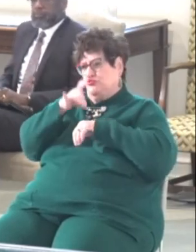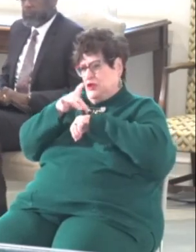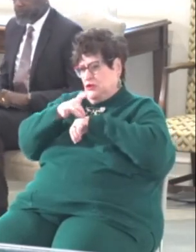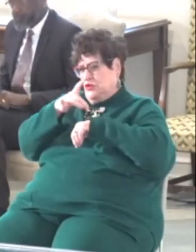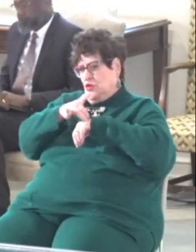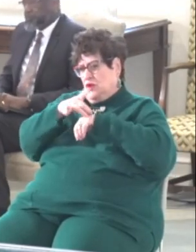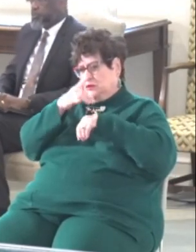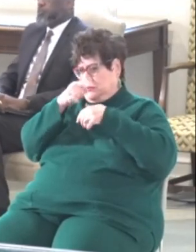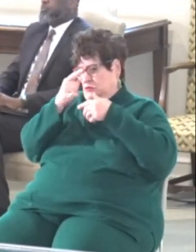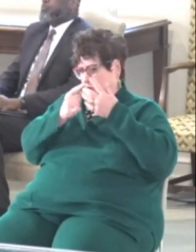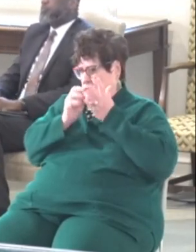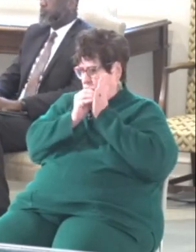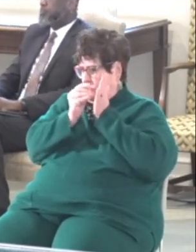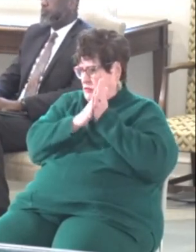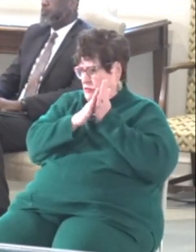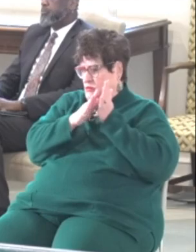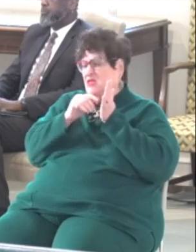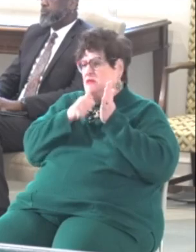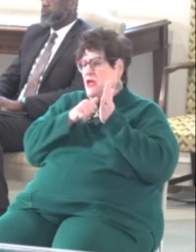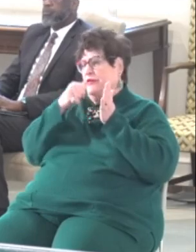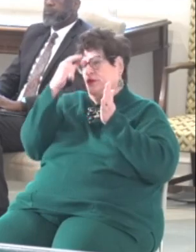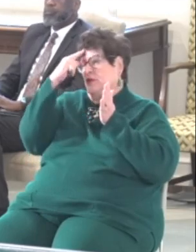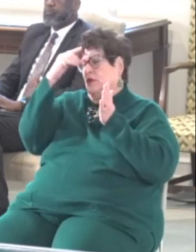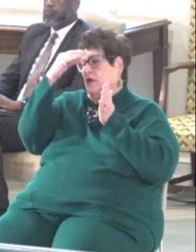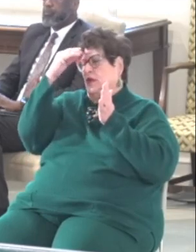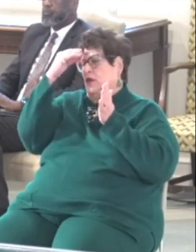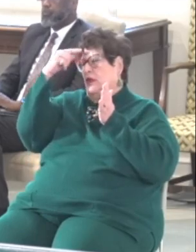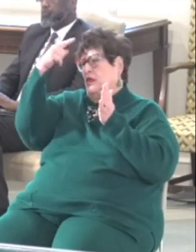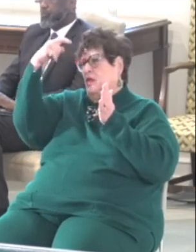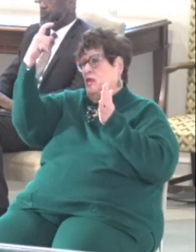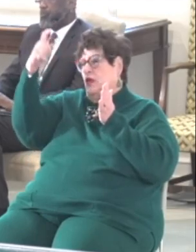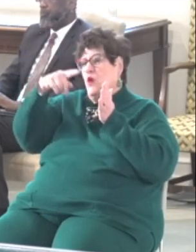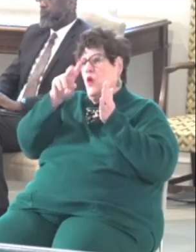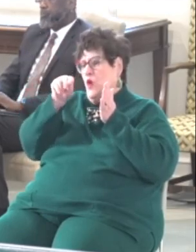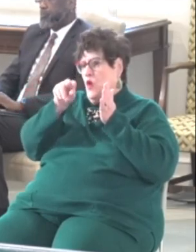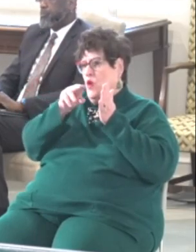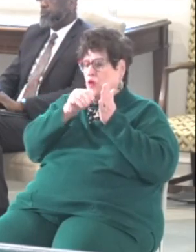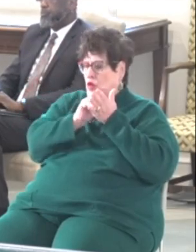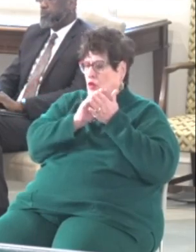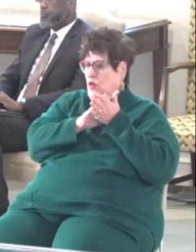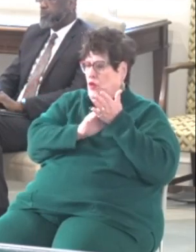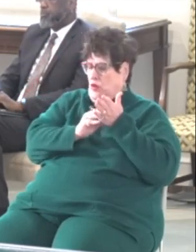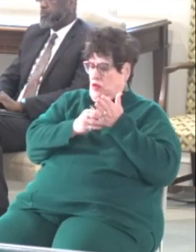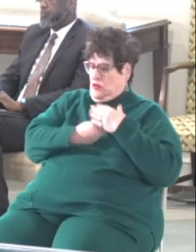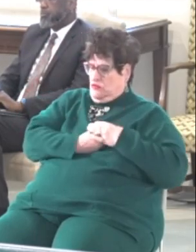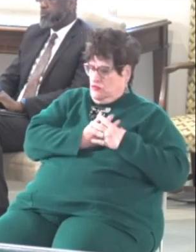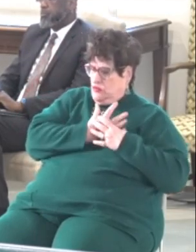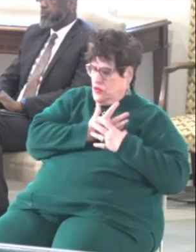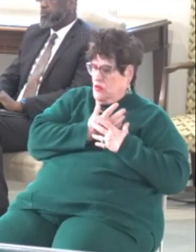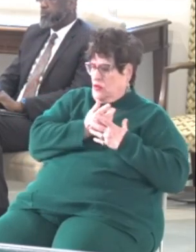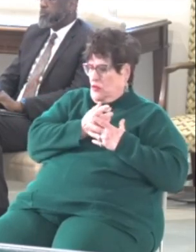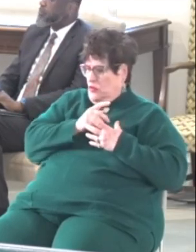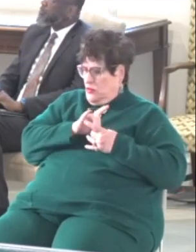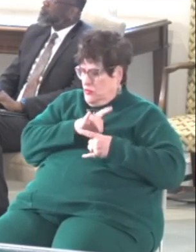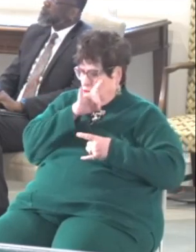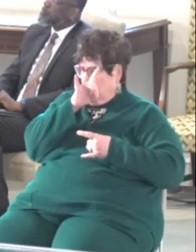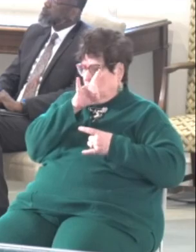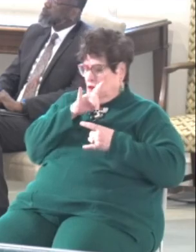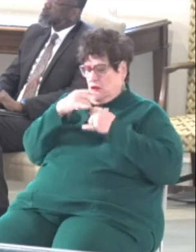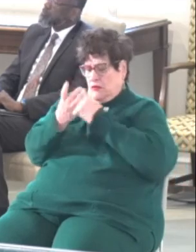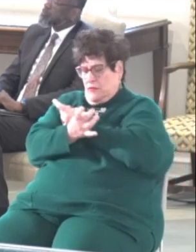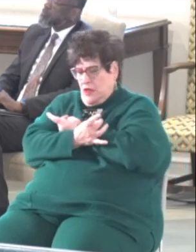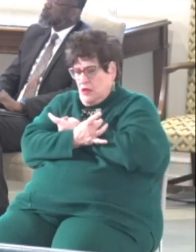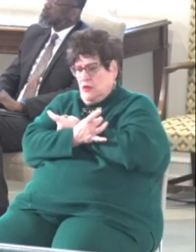do it in your head. Commit it by sharing it, growing your spiritual practice or